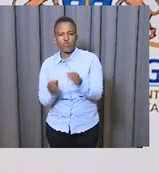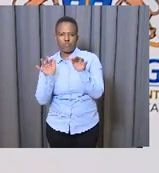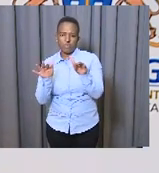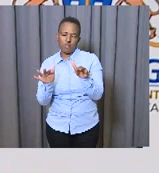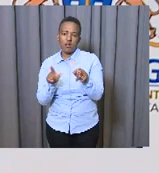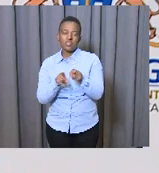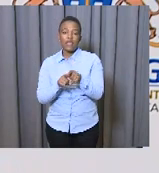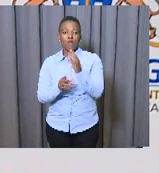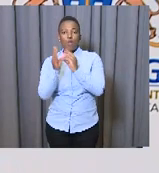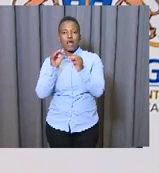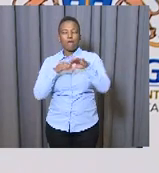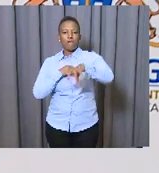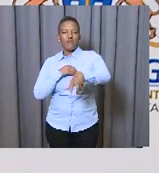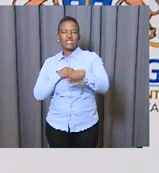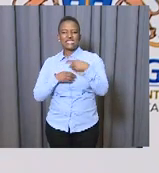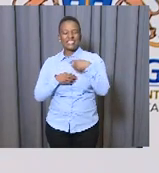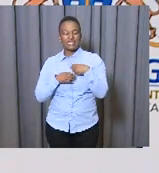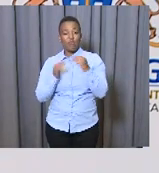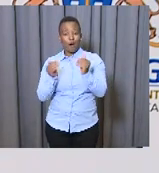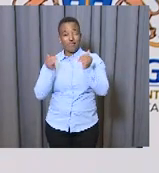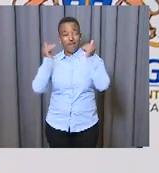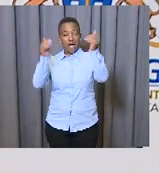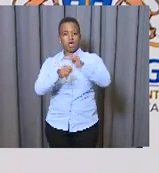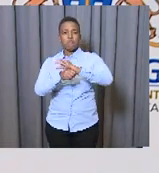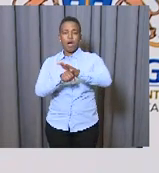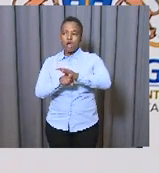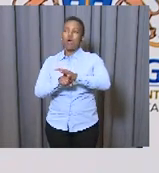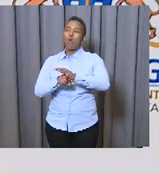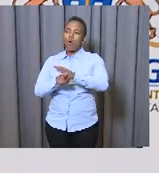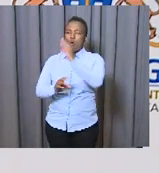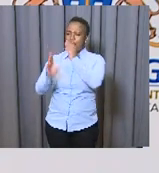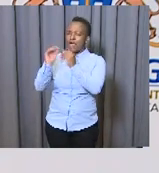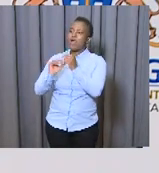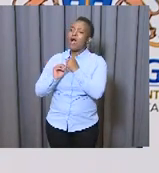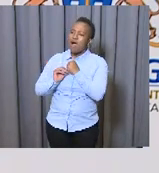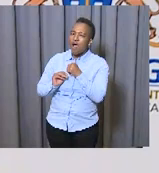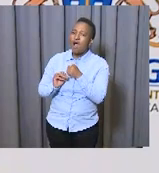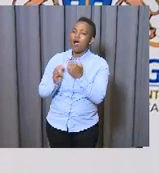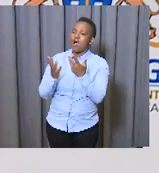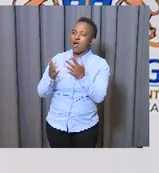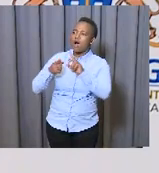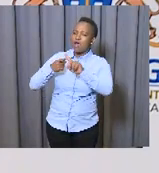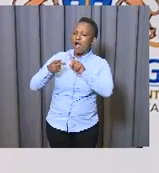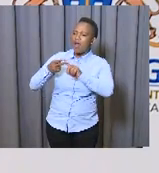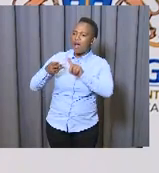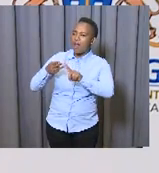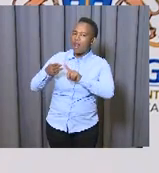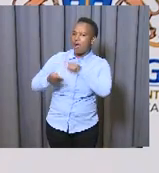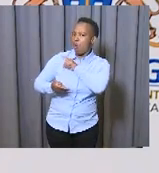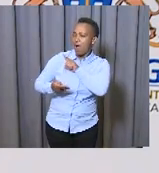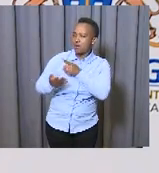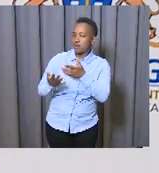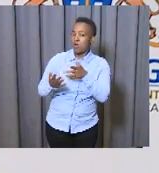the provinces that are battling with the high infection rate and high mortality rate. We are learning in advance, because who